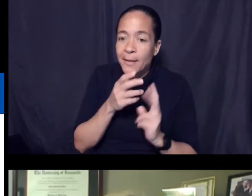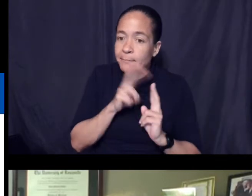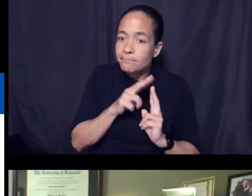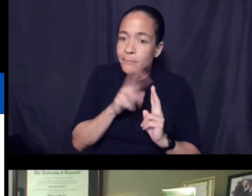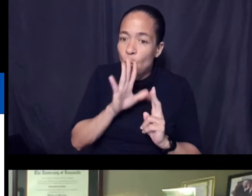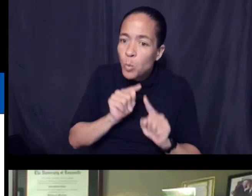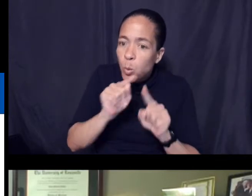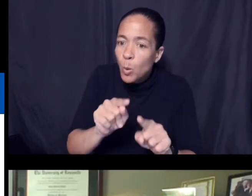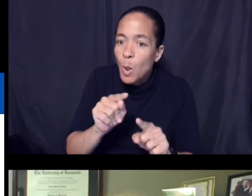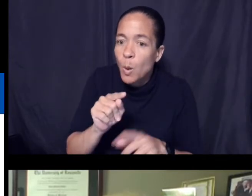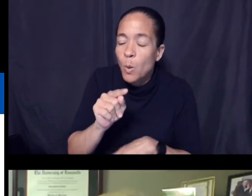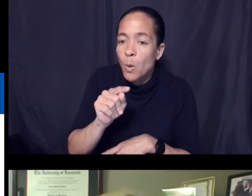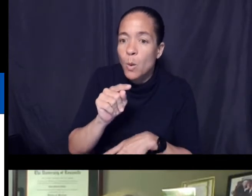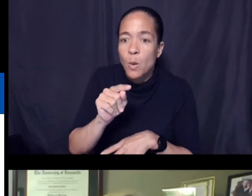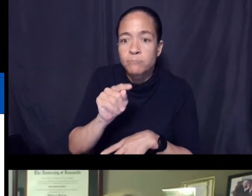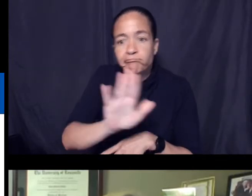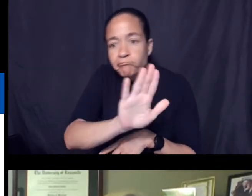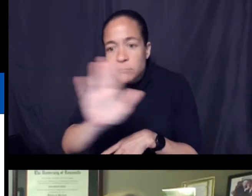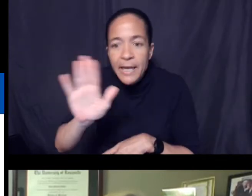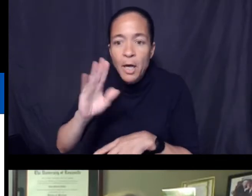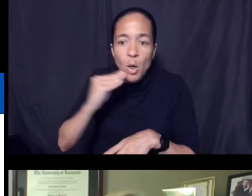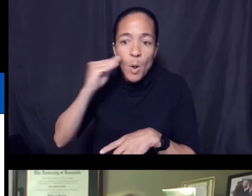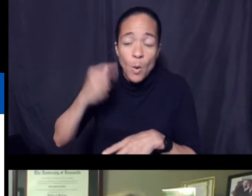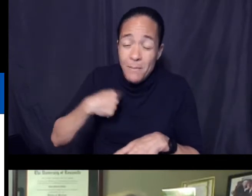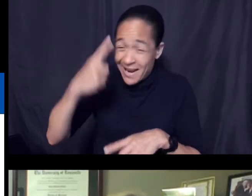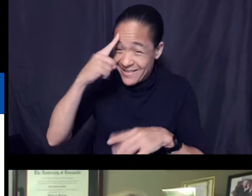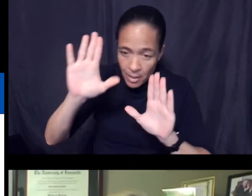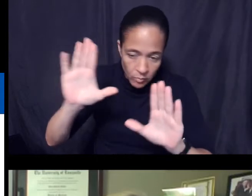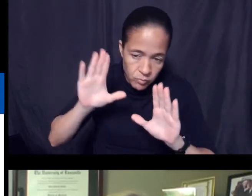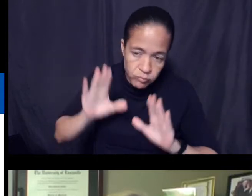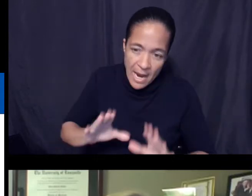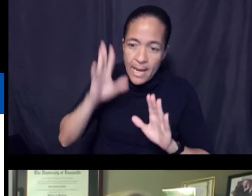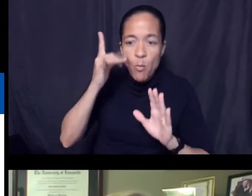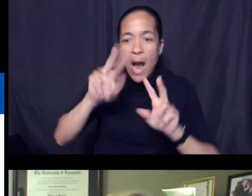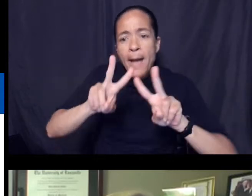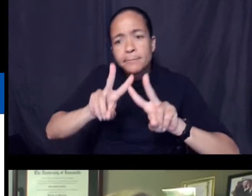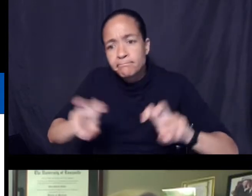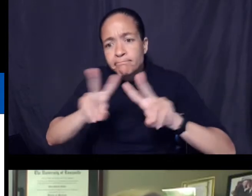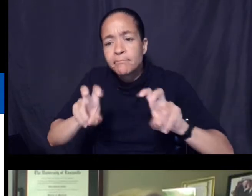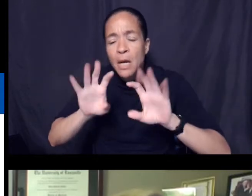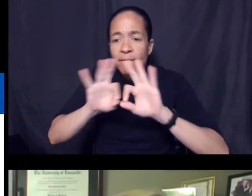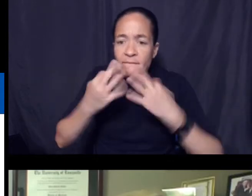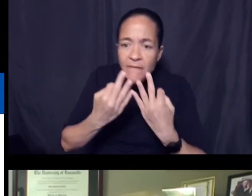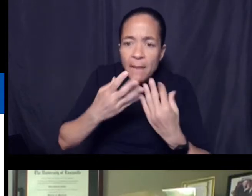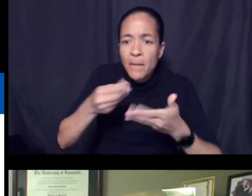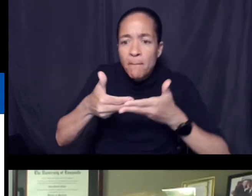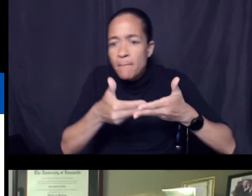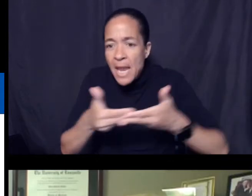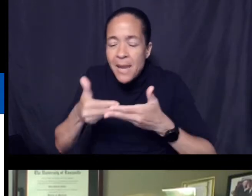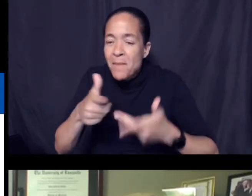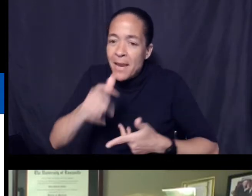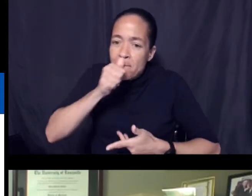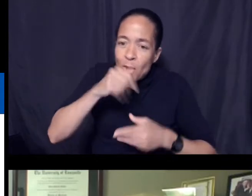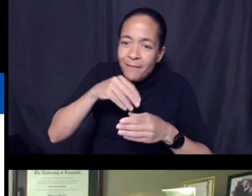which I think is great because it assesses the baby and family when they're most comfortable in the privacy and comfort of